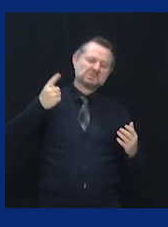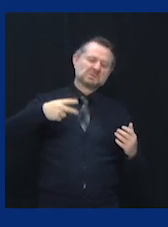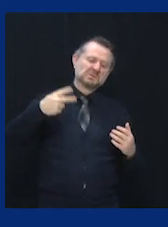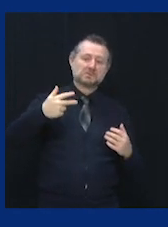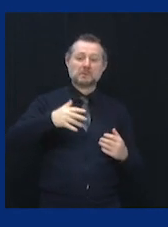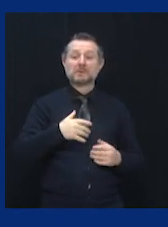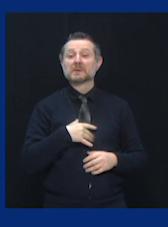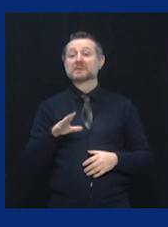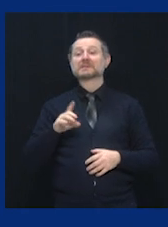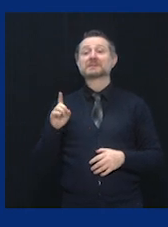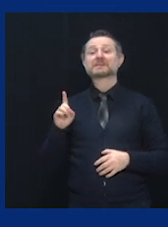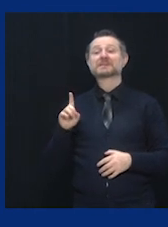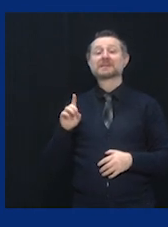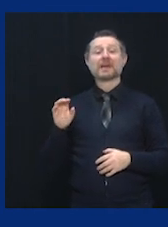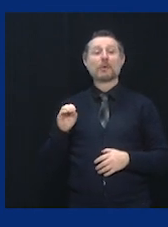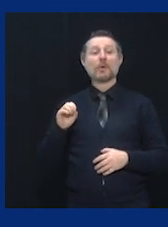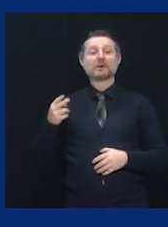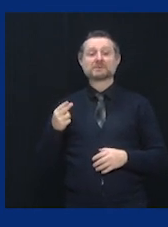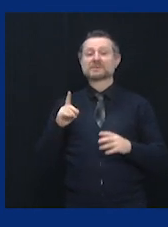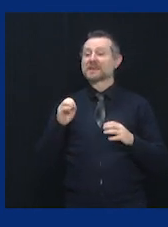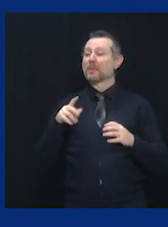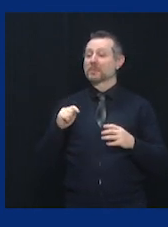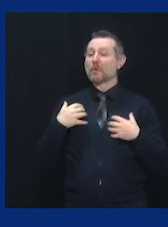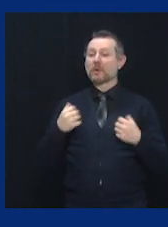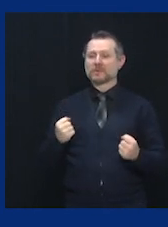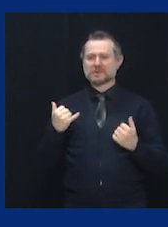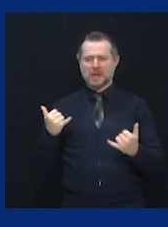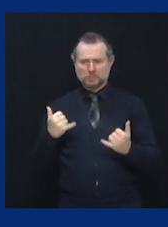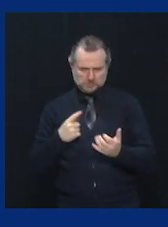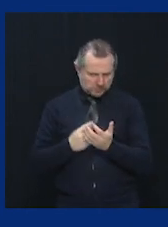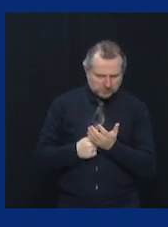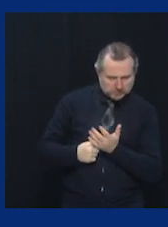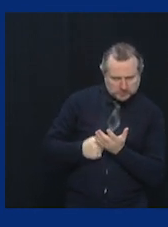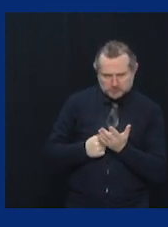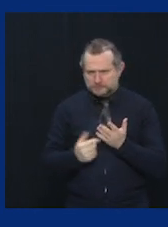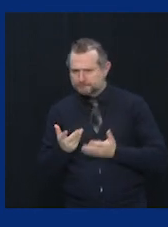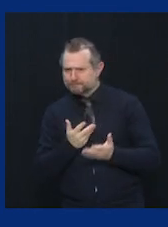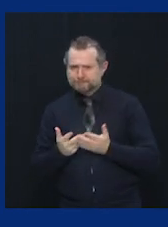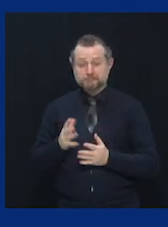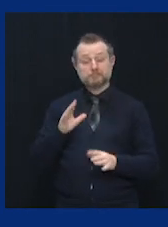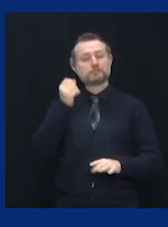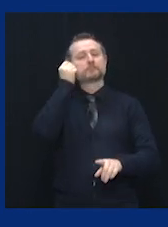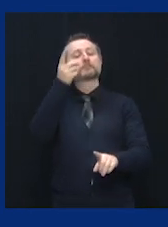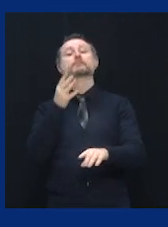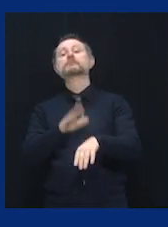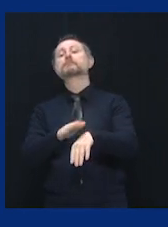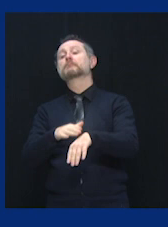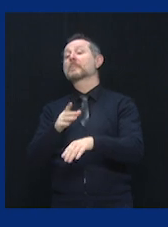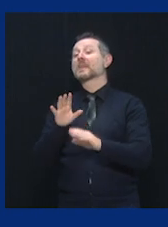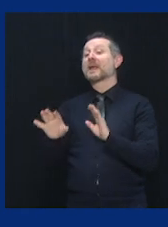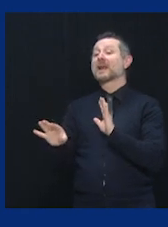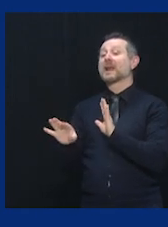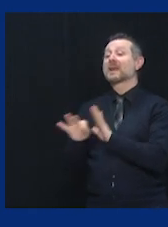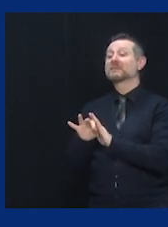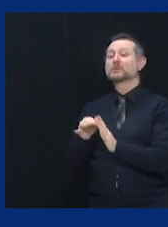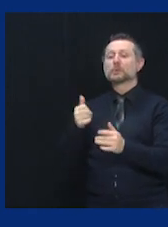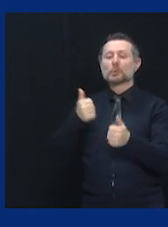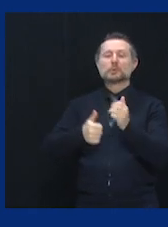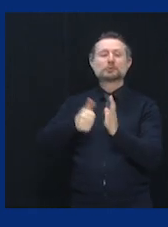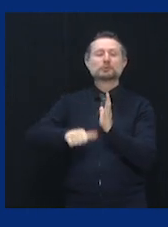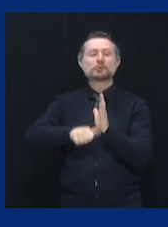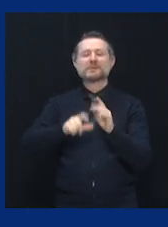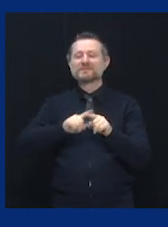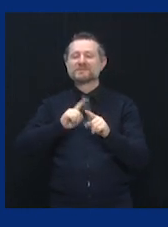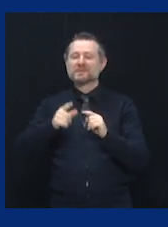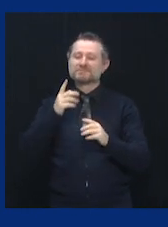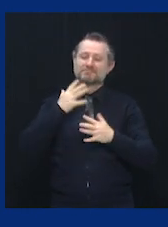Health is going through that right now. But, for example, elective surgeries had been stopped in Erie